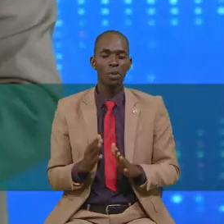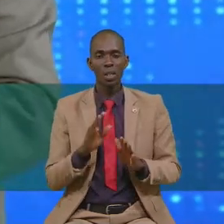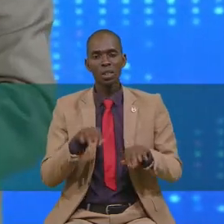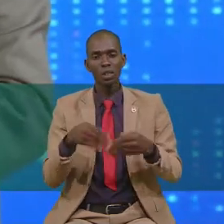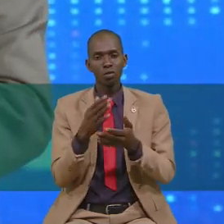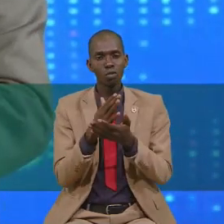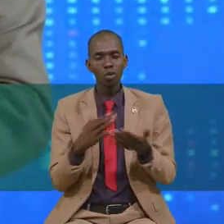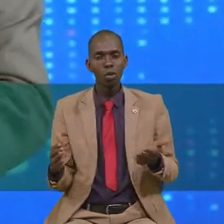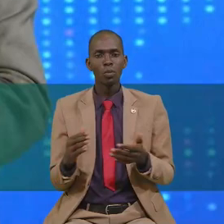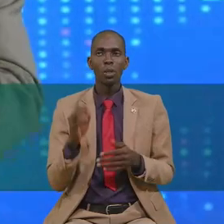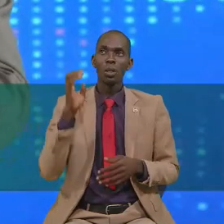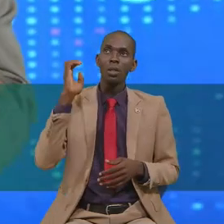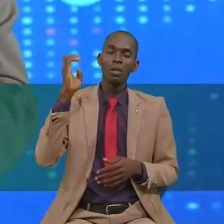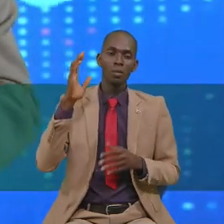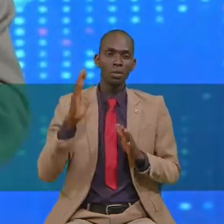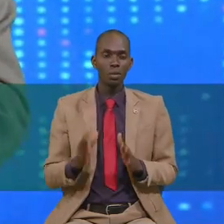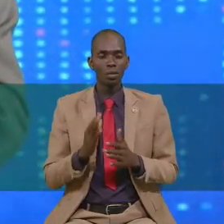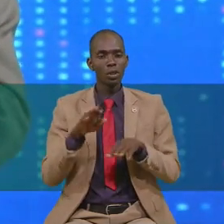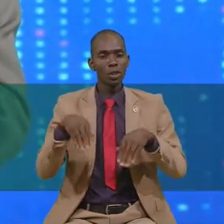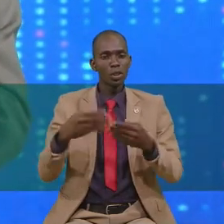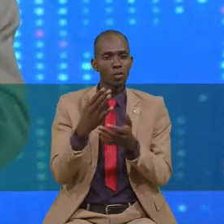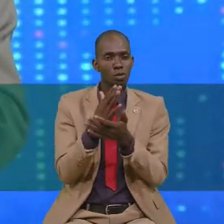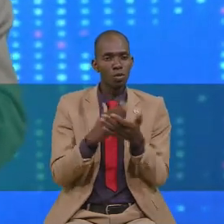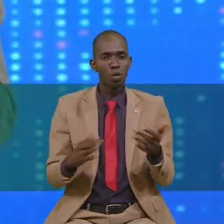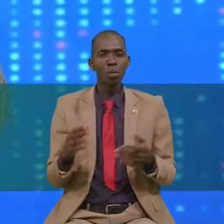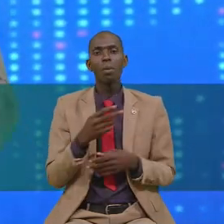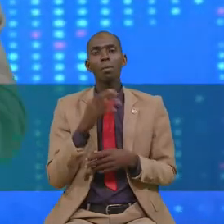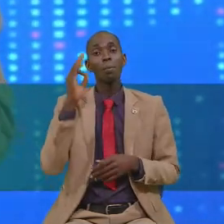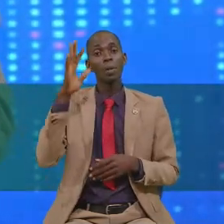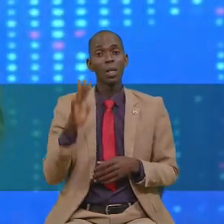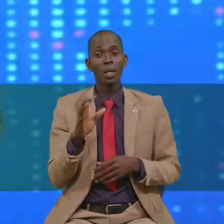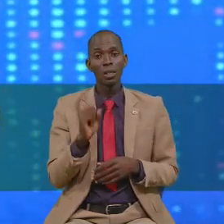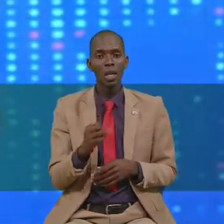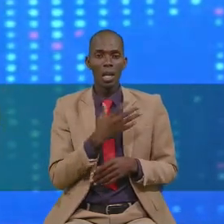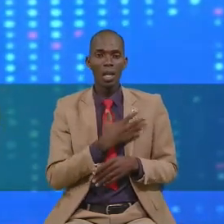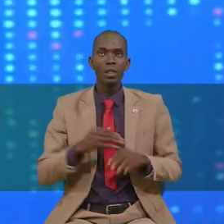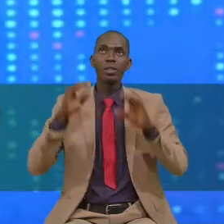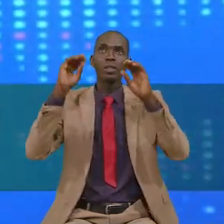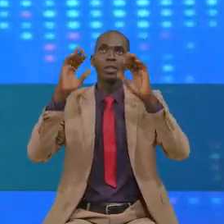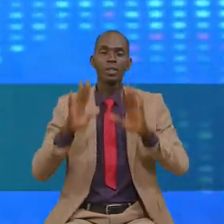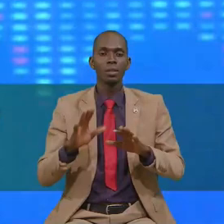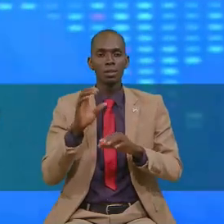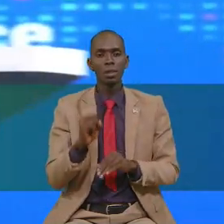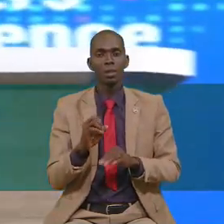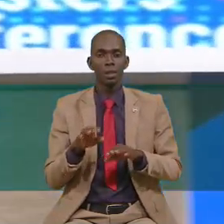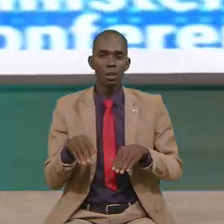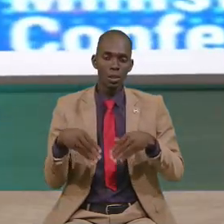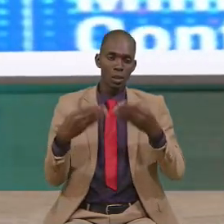some evangelists, and he gave some pastors and teachers.